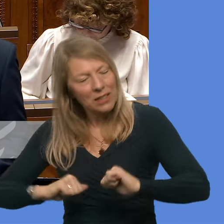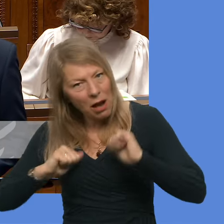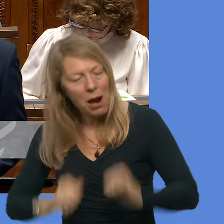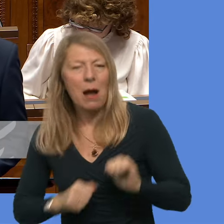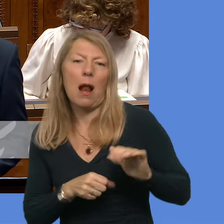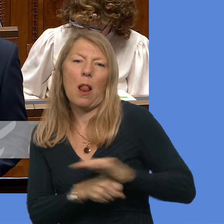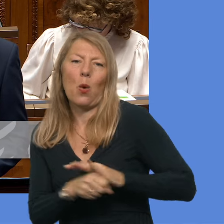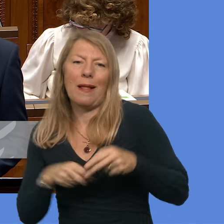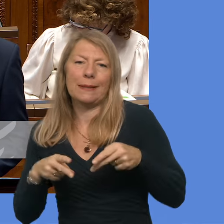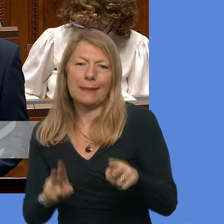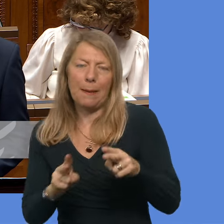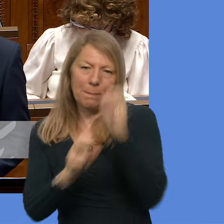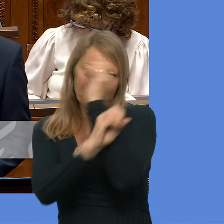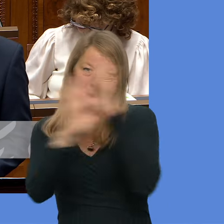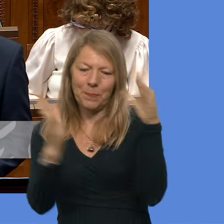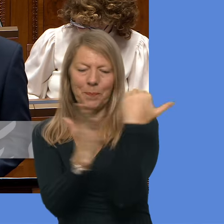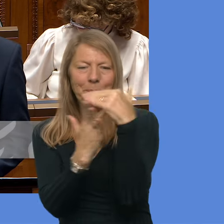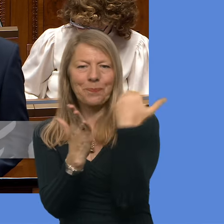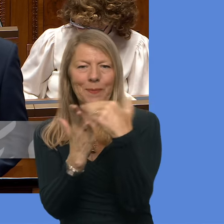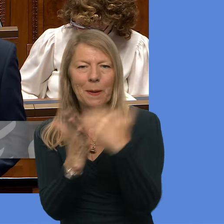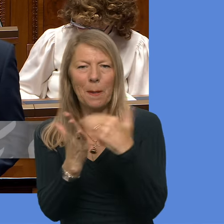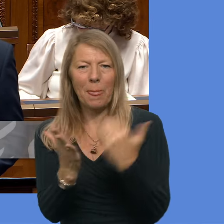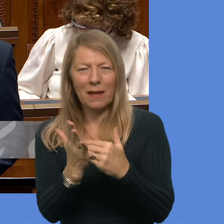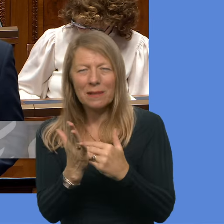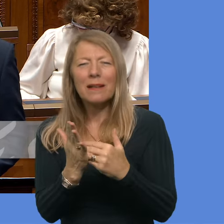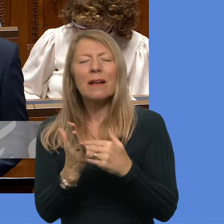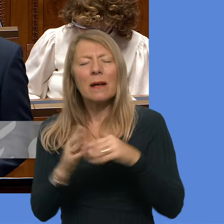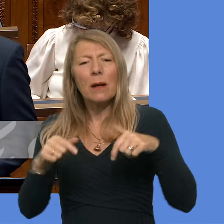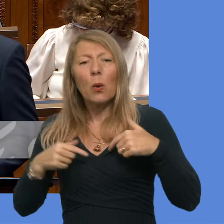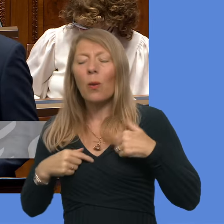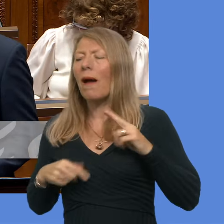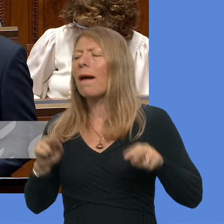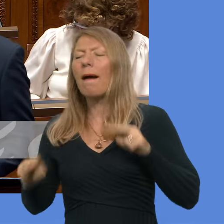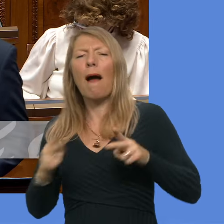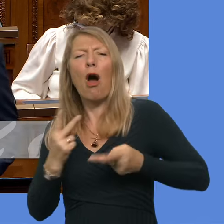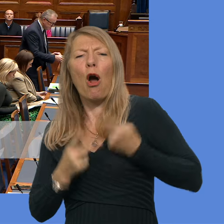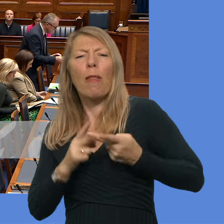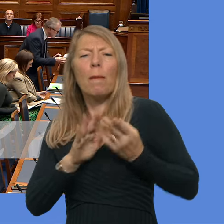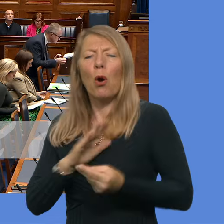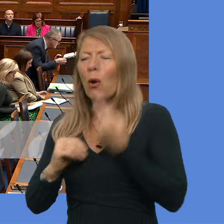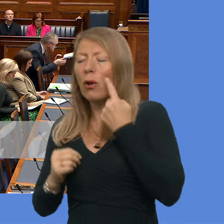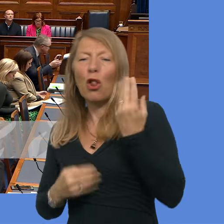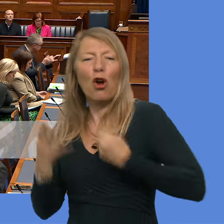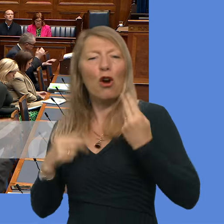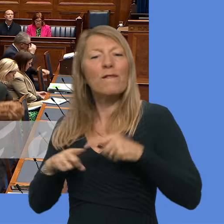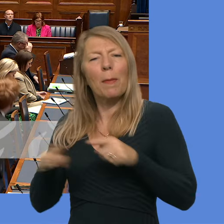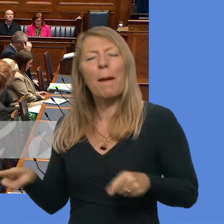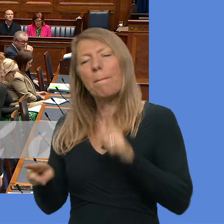will take account of the lessons learned from other schemes on these islands and address the specific needs of our own local market. Matthew Till.